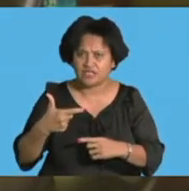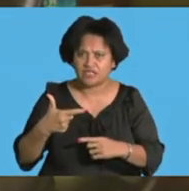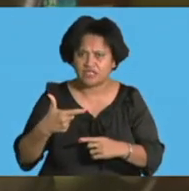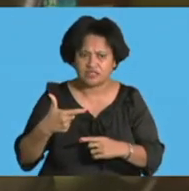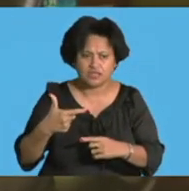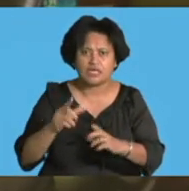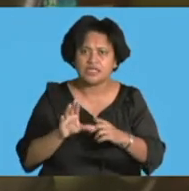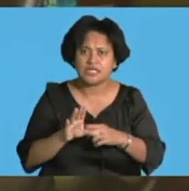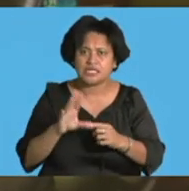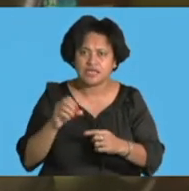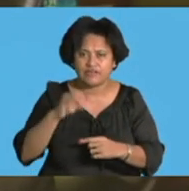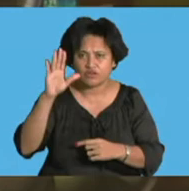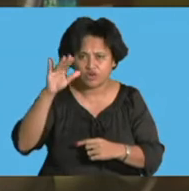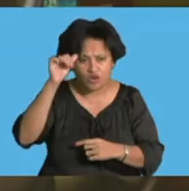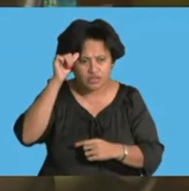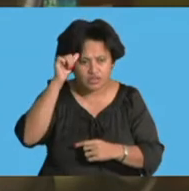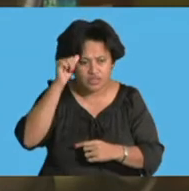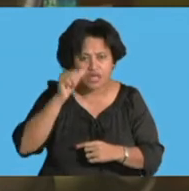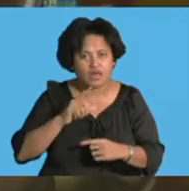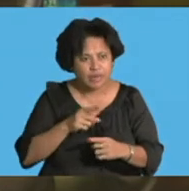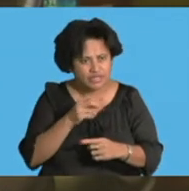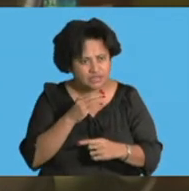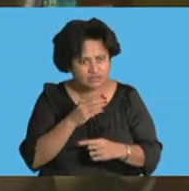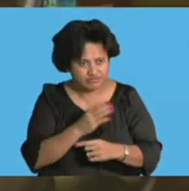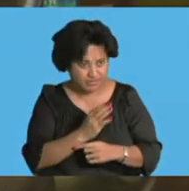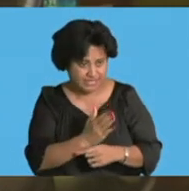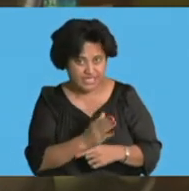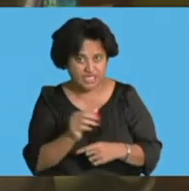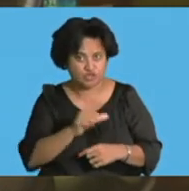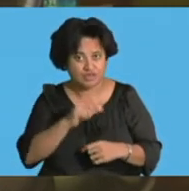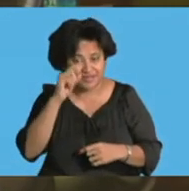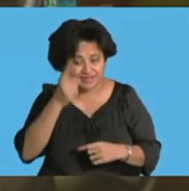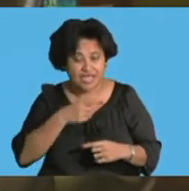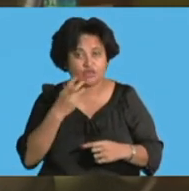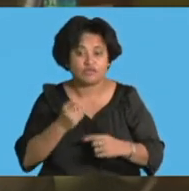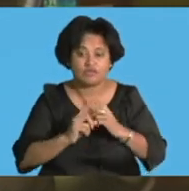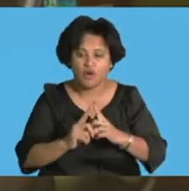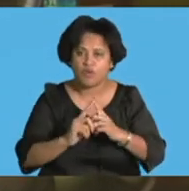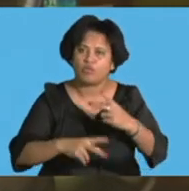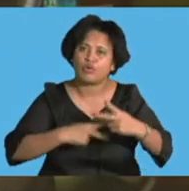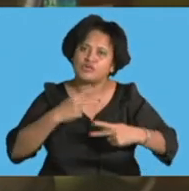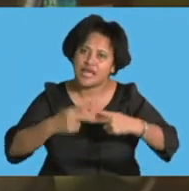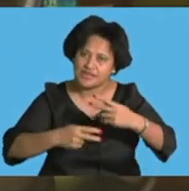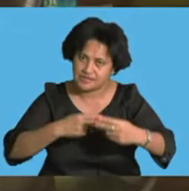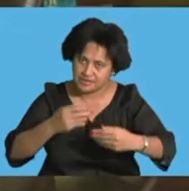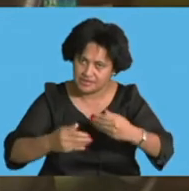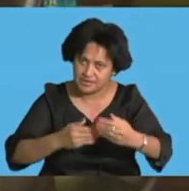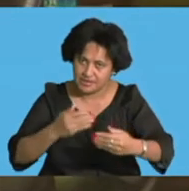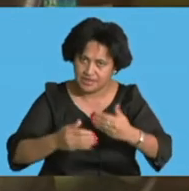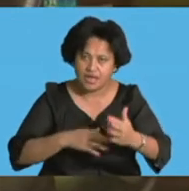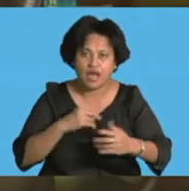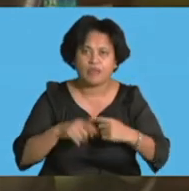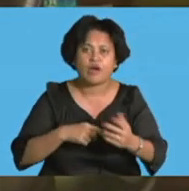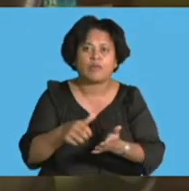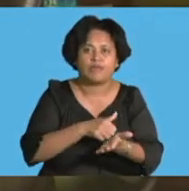have understood there's a process in place. And process in place means the process in place with the procurement